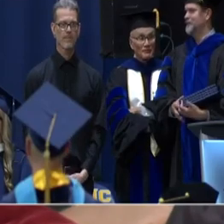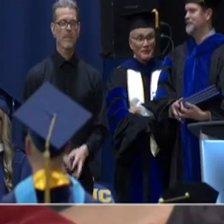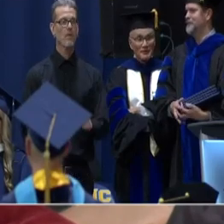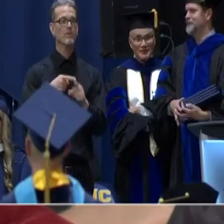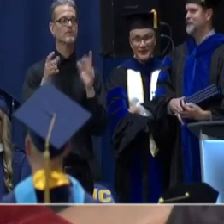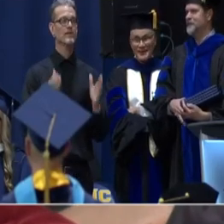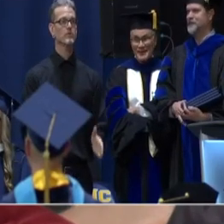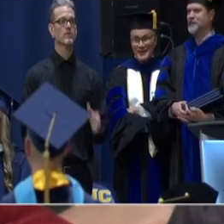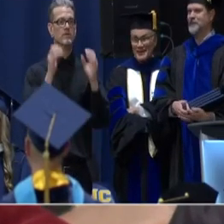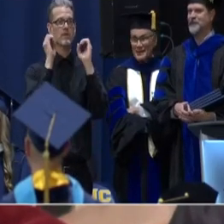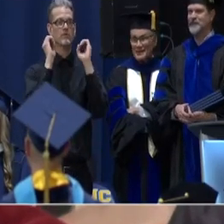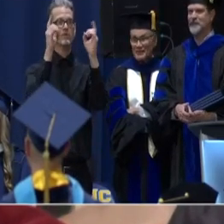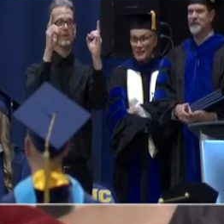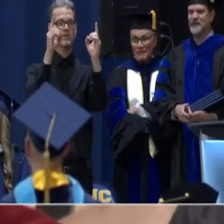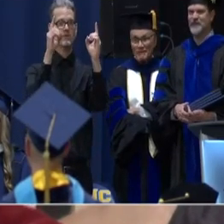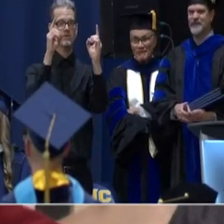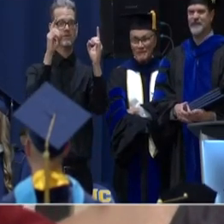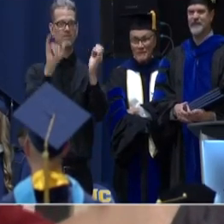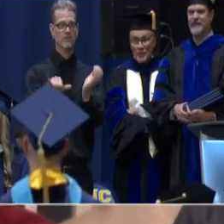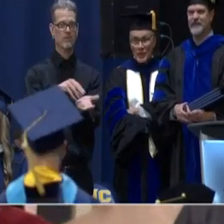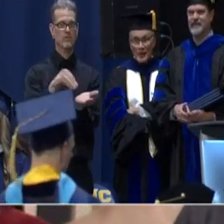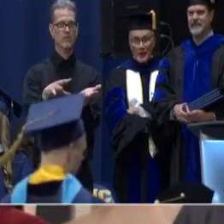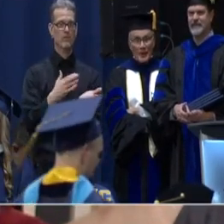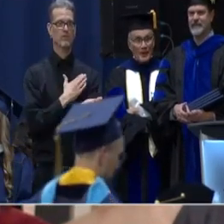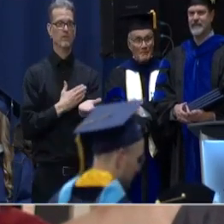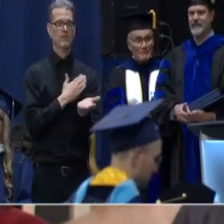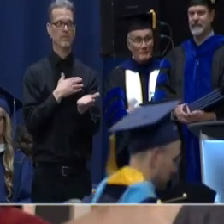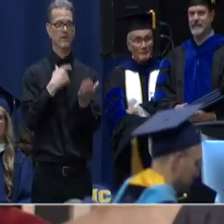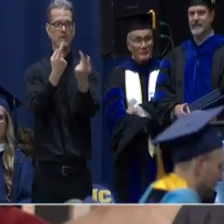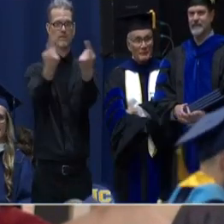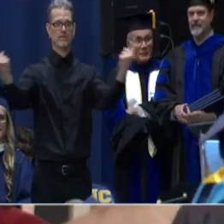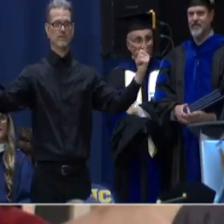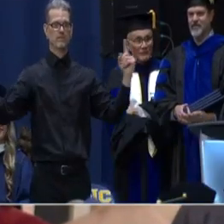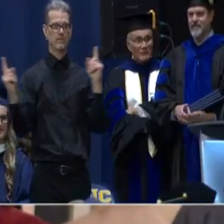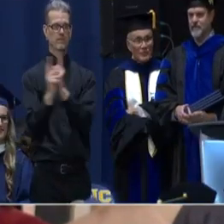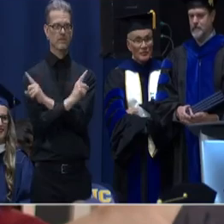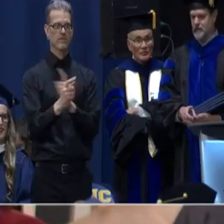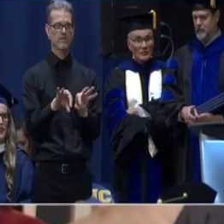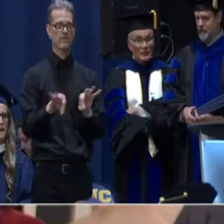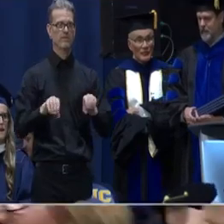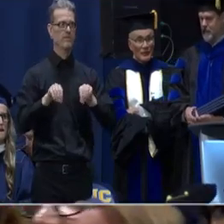specialist in education degree candidates please come forward to receive your diplomas?